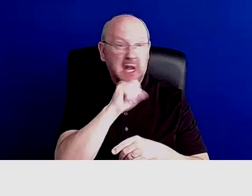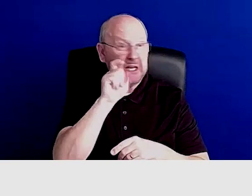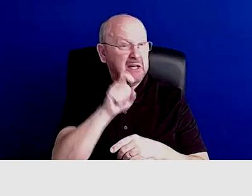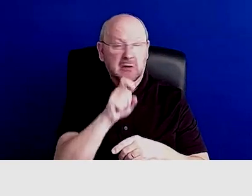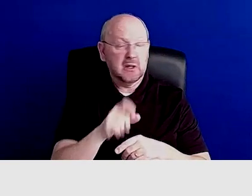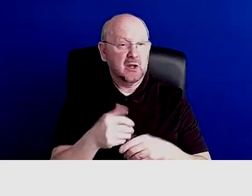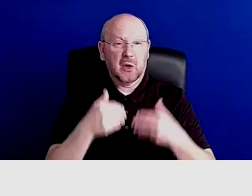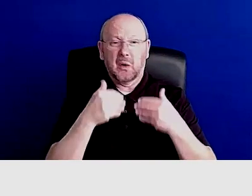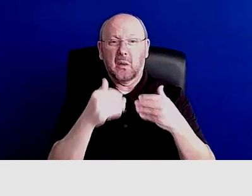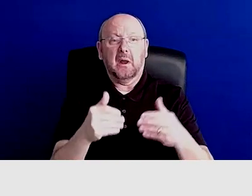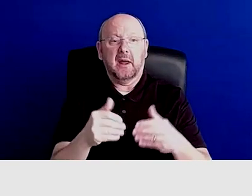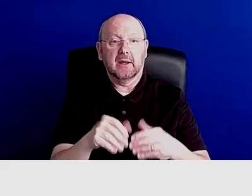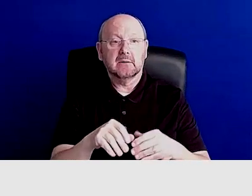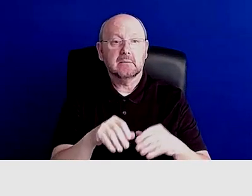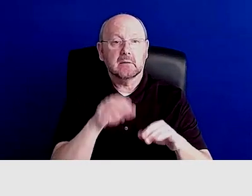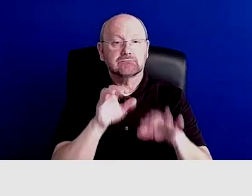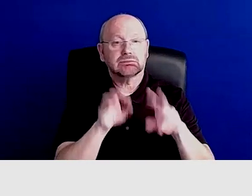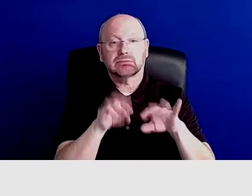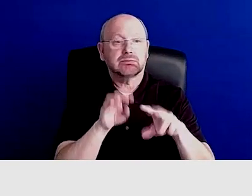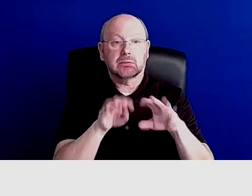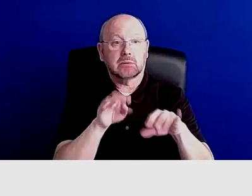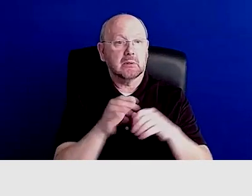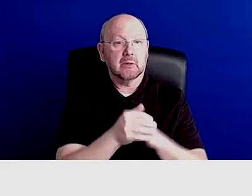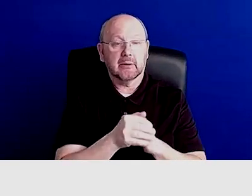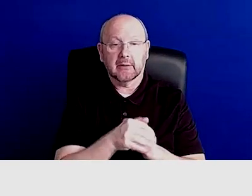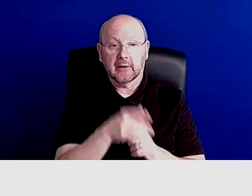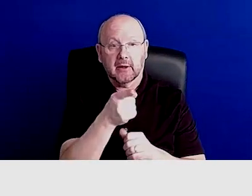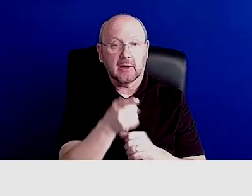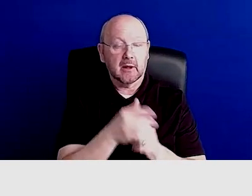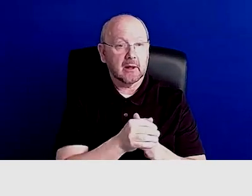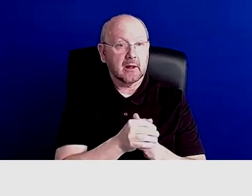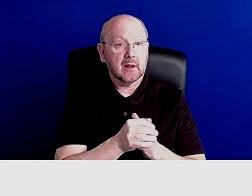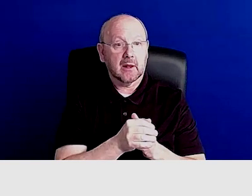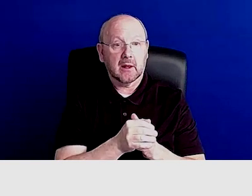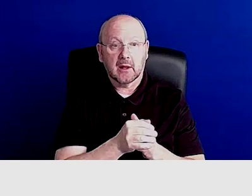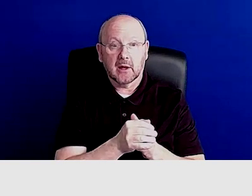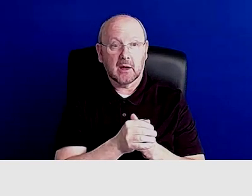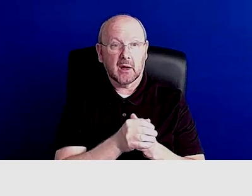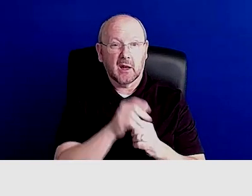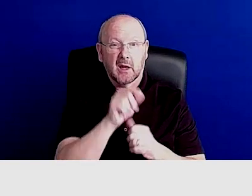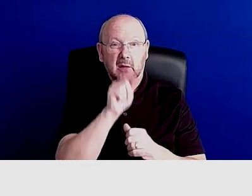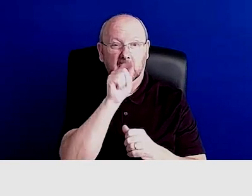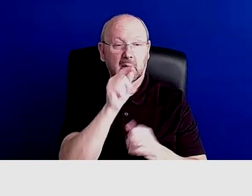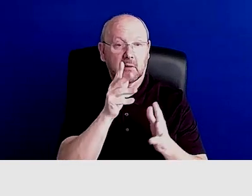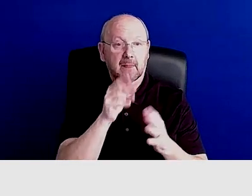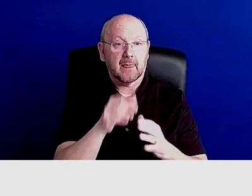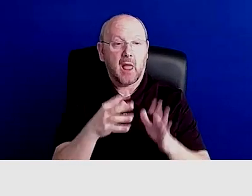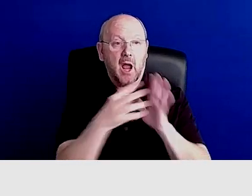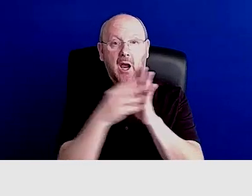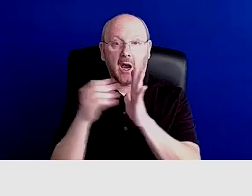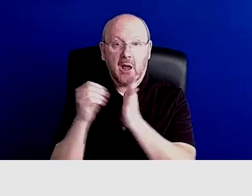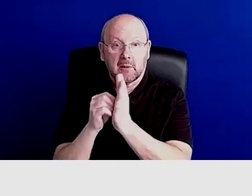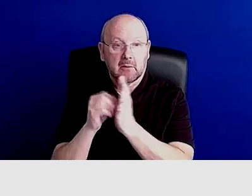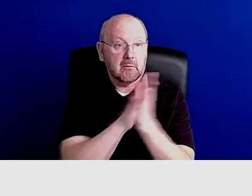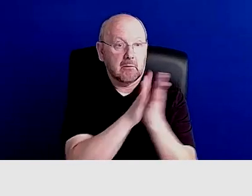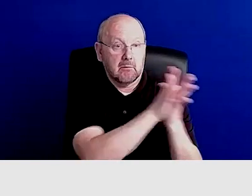Okay. Write some pre-reading questions for first-year linguistics students who are about to read this article, : And then I just copied and pasted